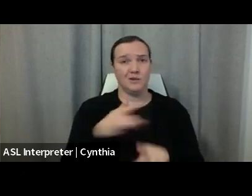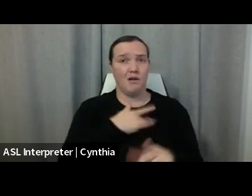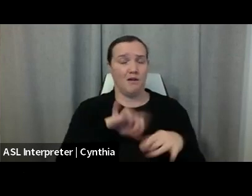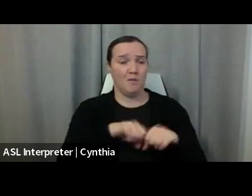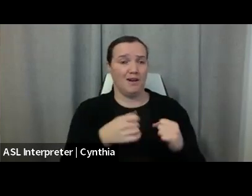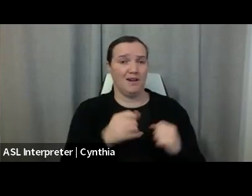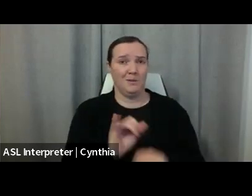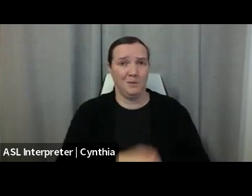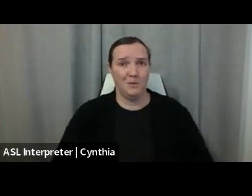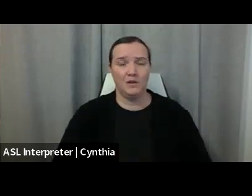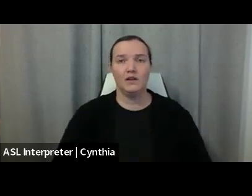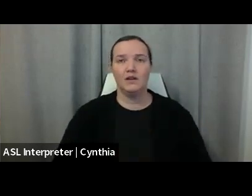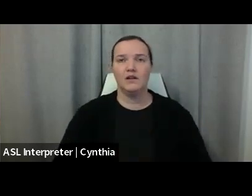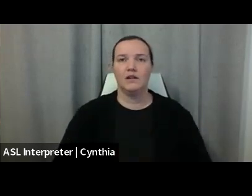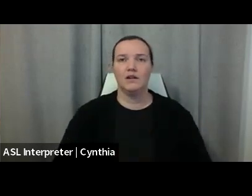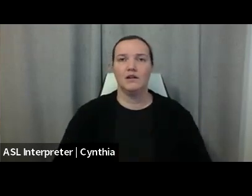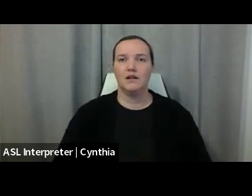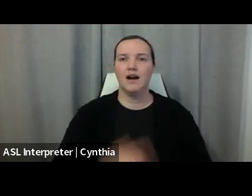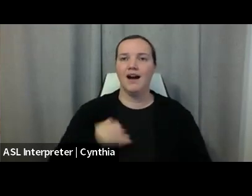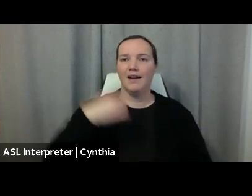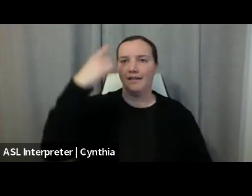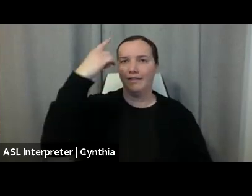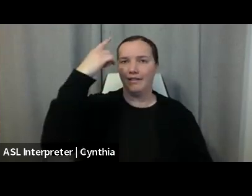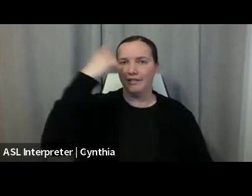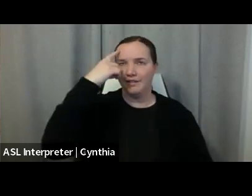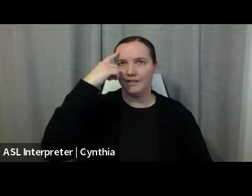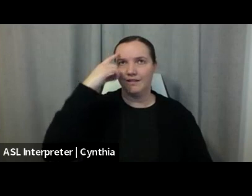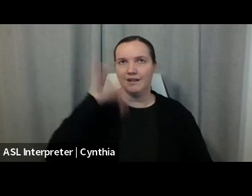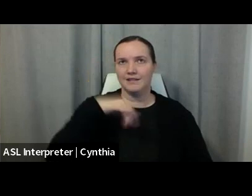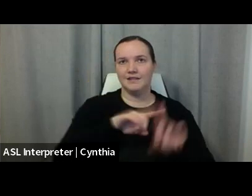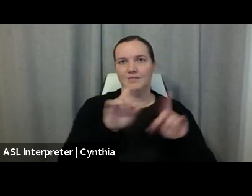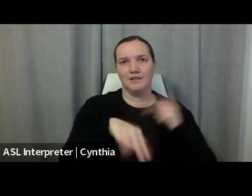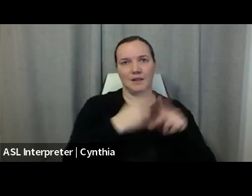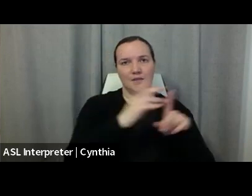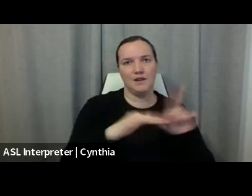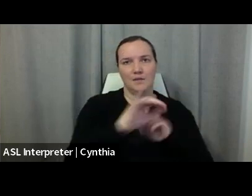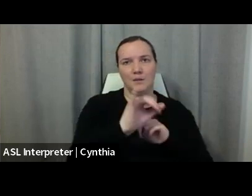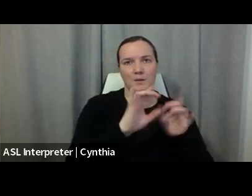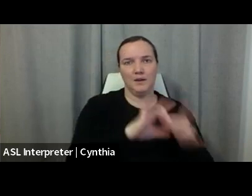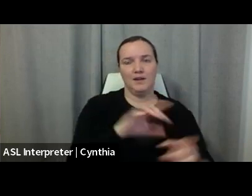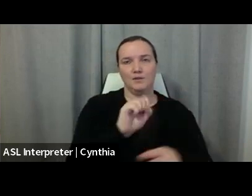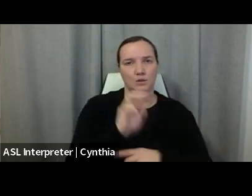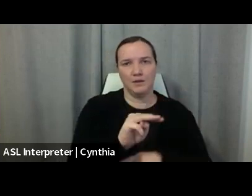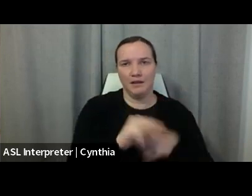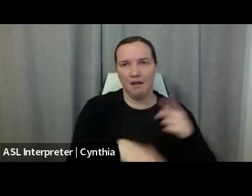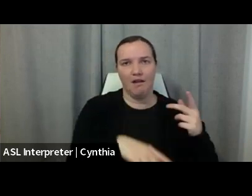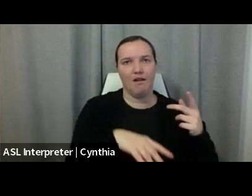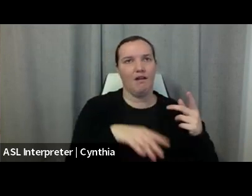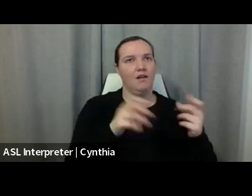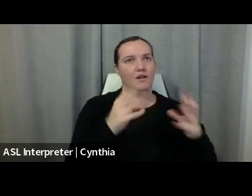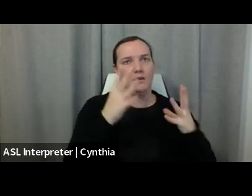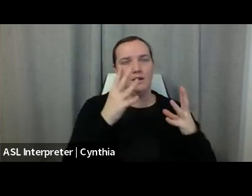And I think you're speaking to Randolph also, we're in a whole other kind of environment in terms of social media, in terms of so